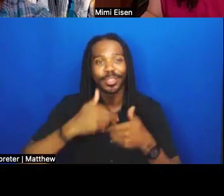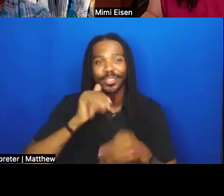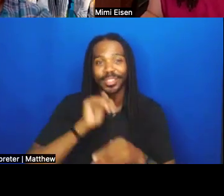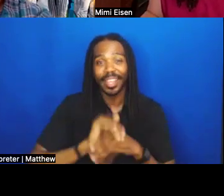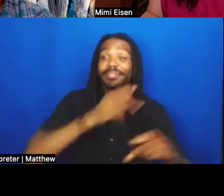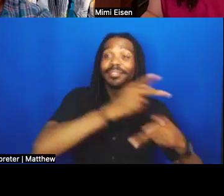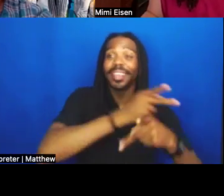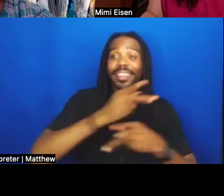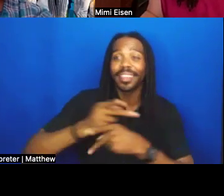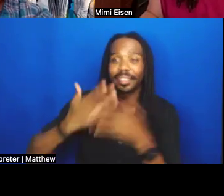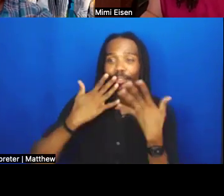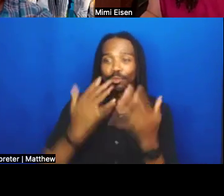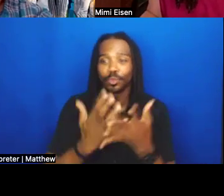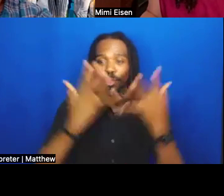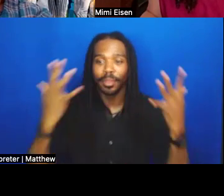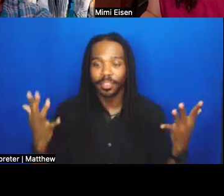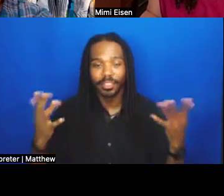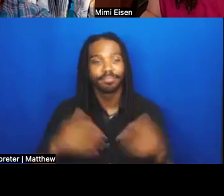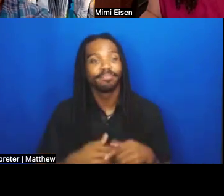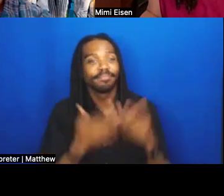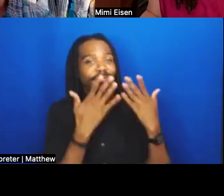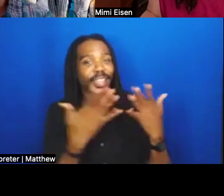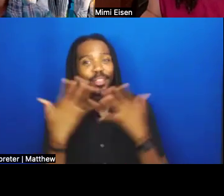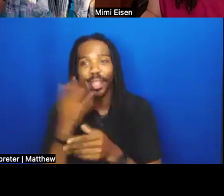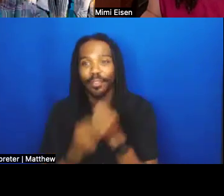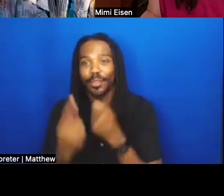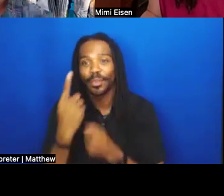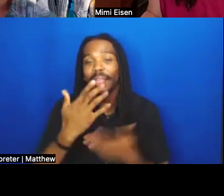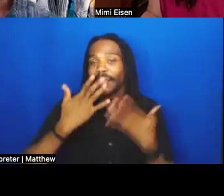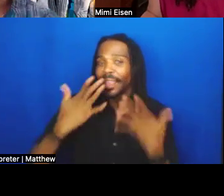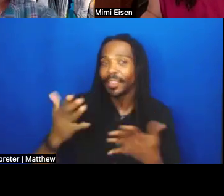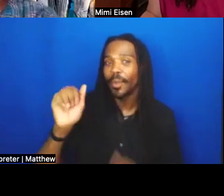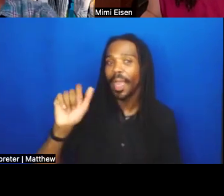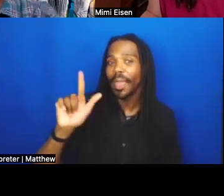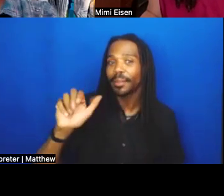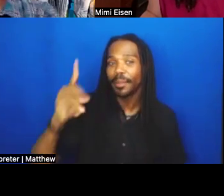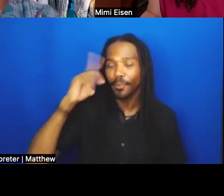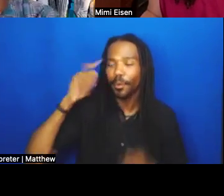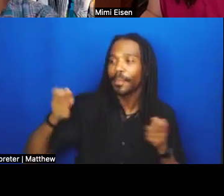y'all. Thanks so much. Thanks, everyone. Thanks, Adam, for moderating. Yes.